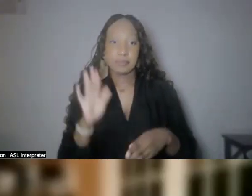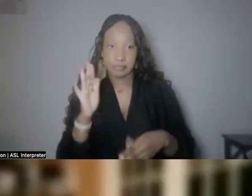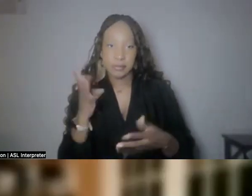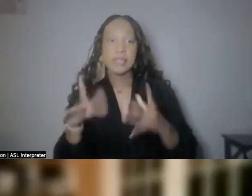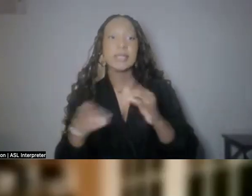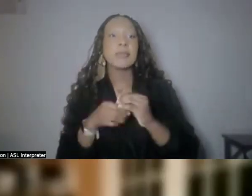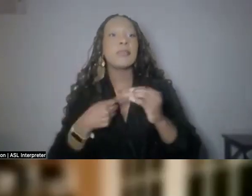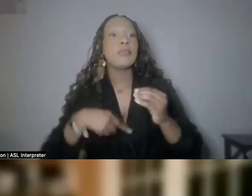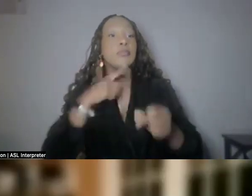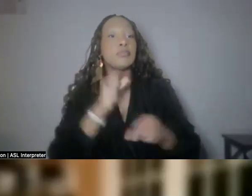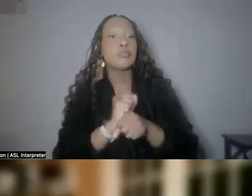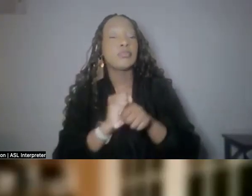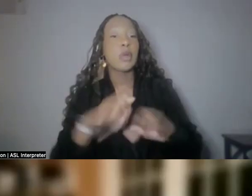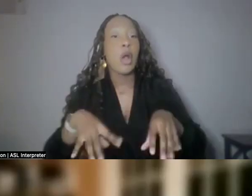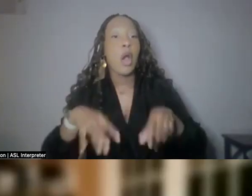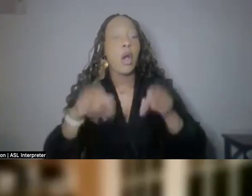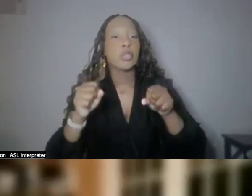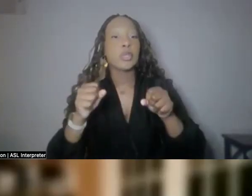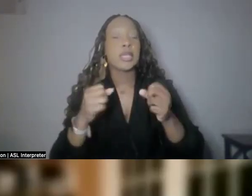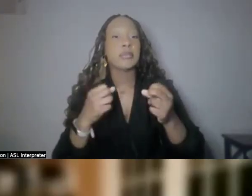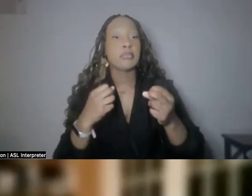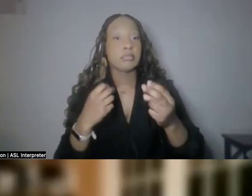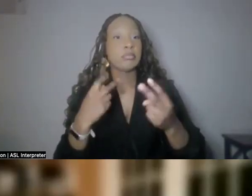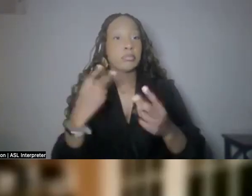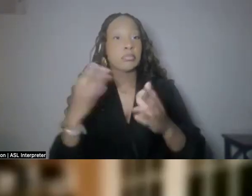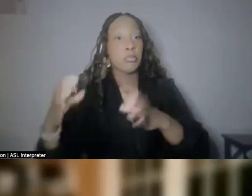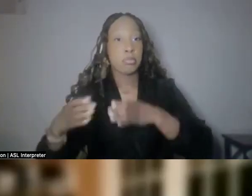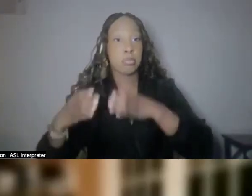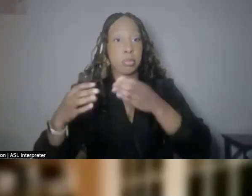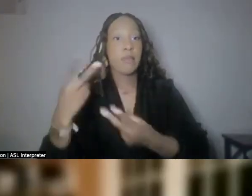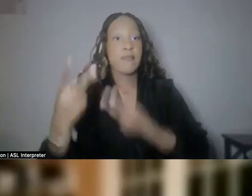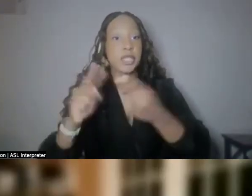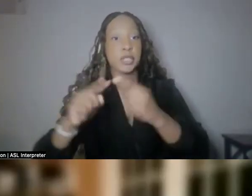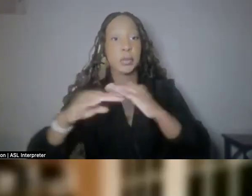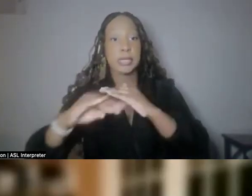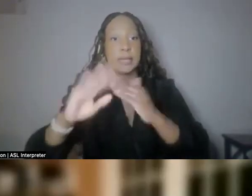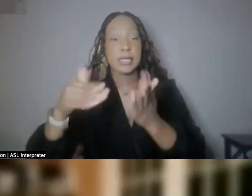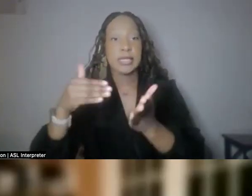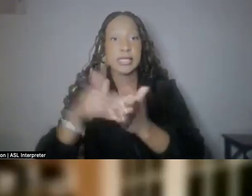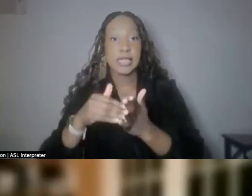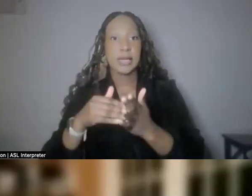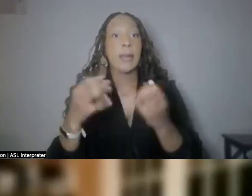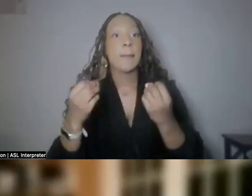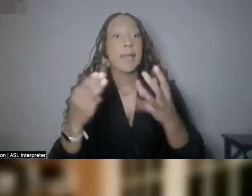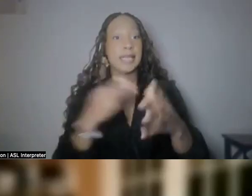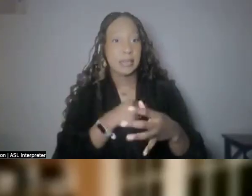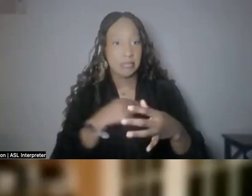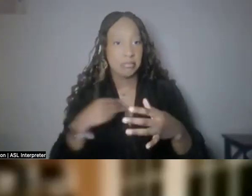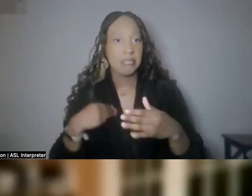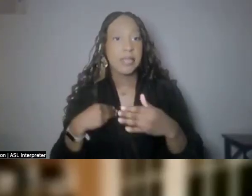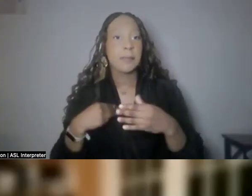hosted a visit to the Stabilization Center by a number of members of